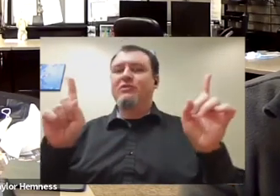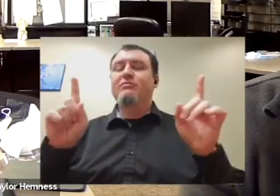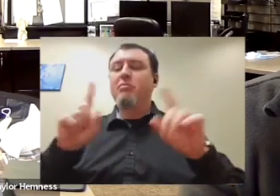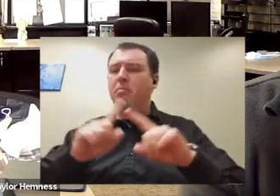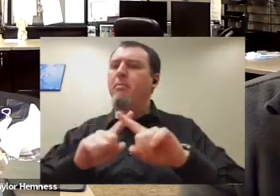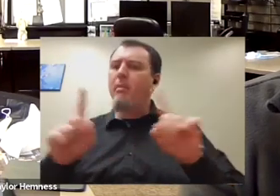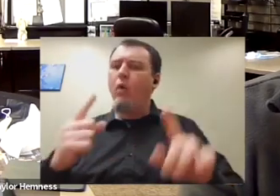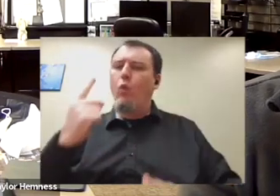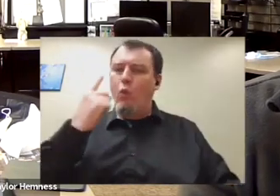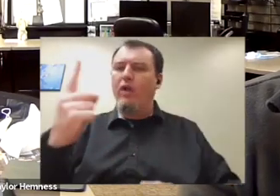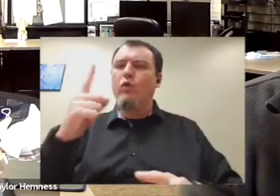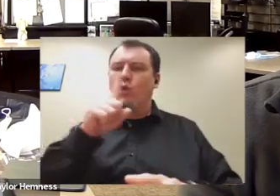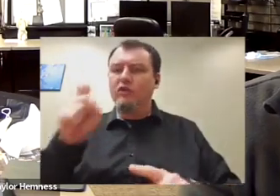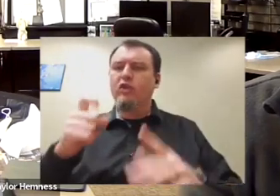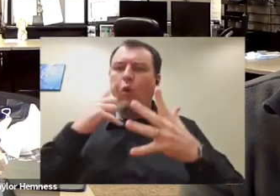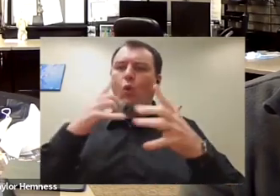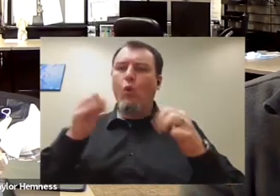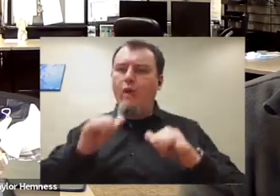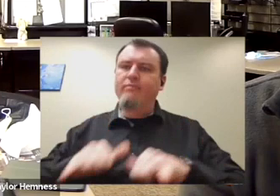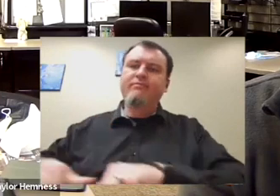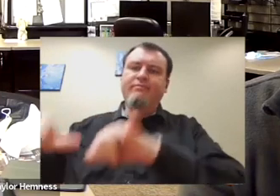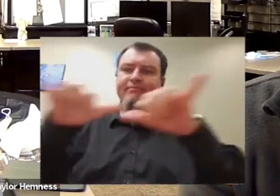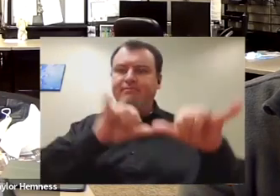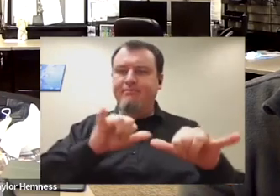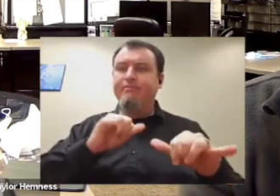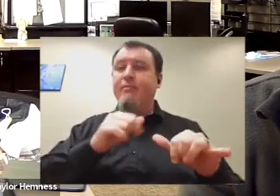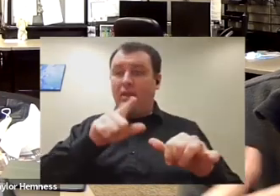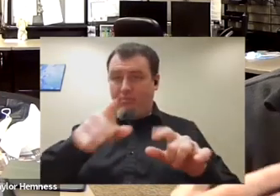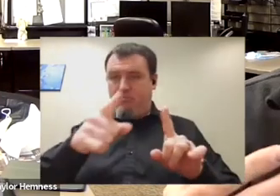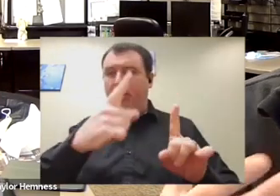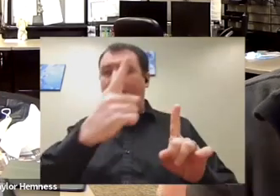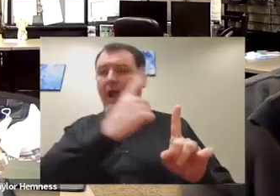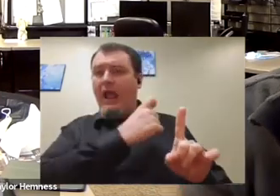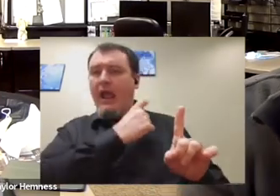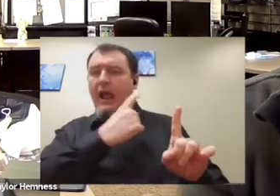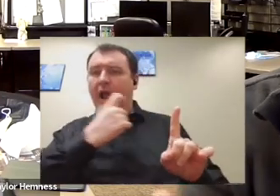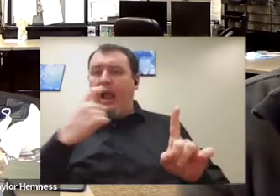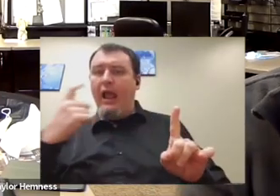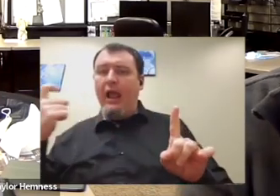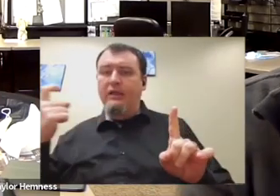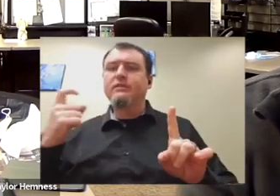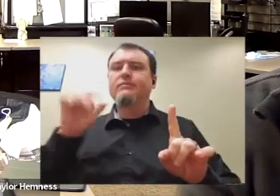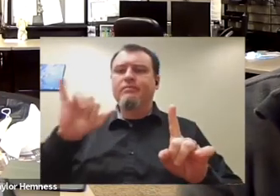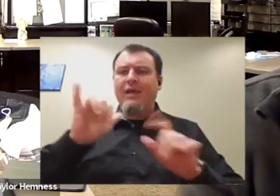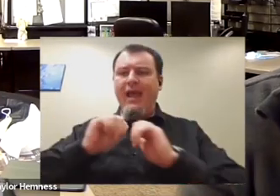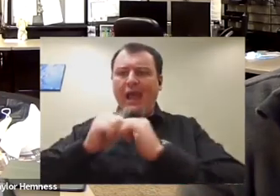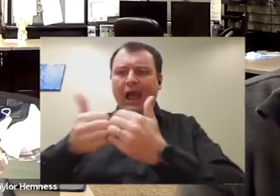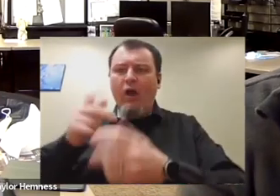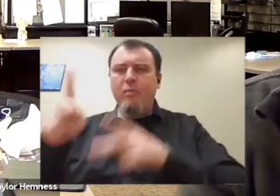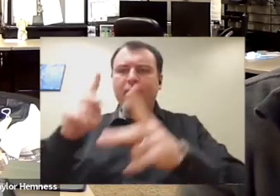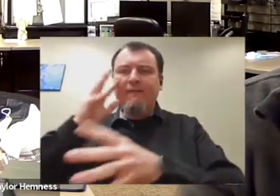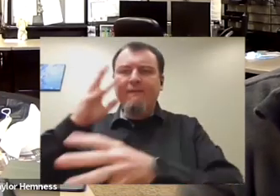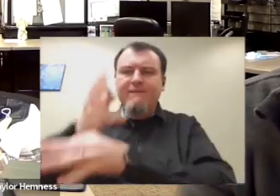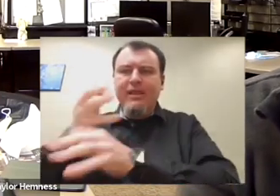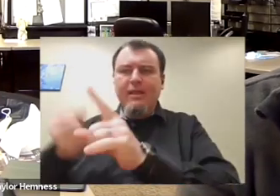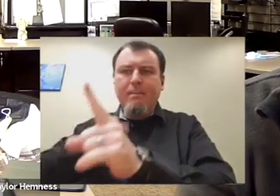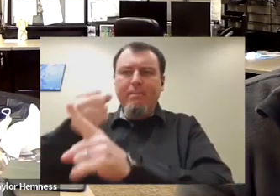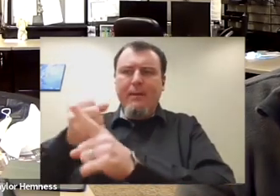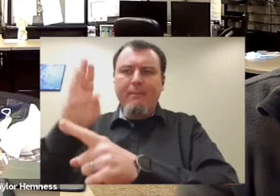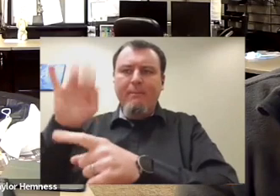about how they have seen people's faiths affected by the